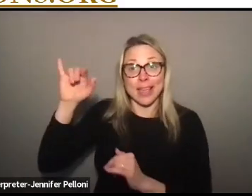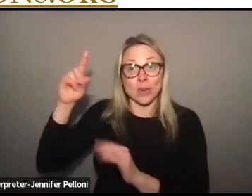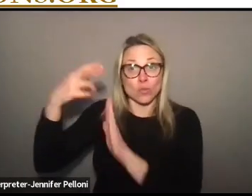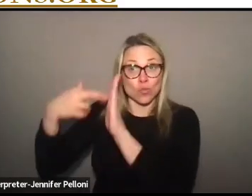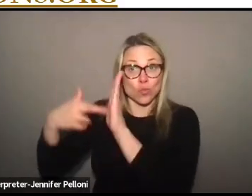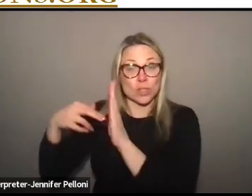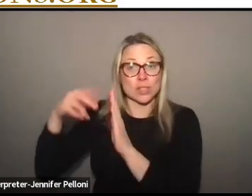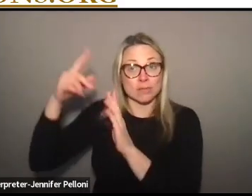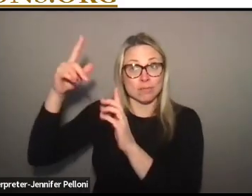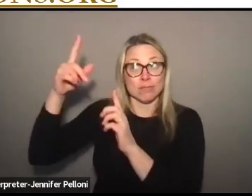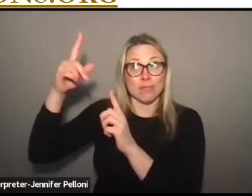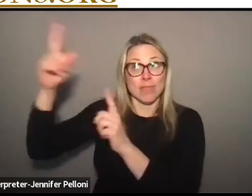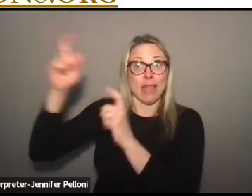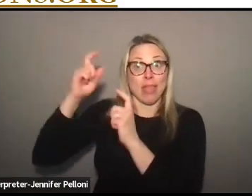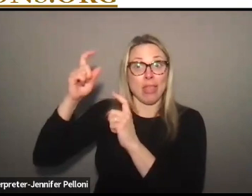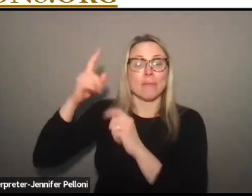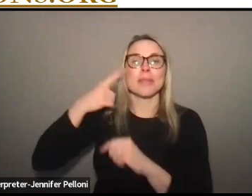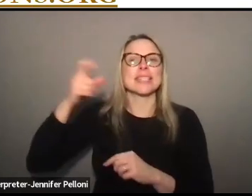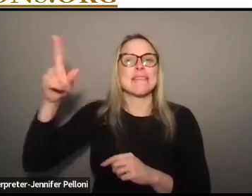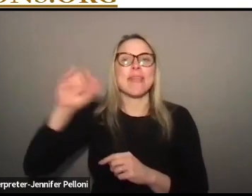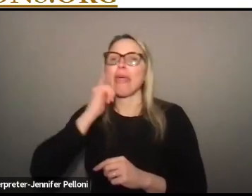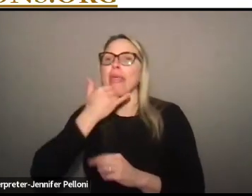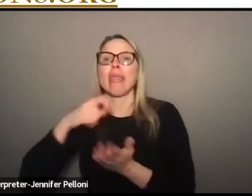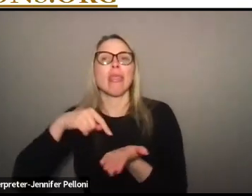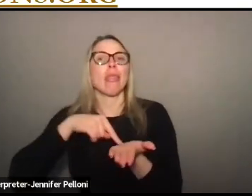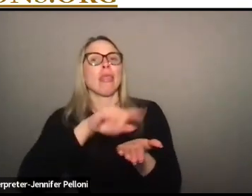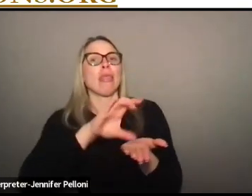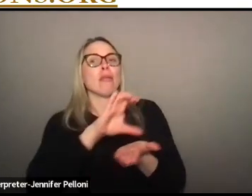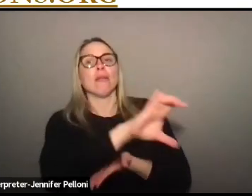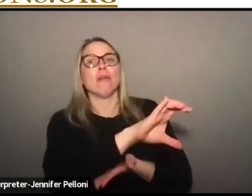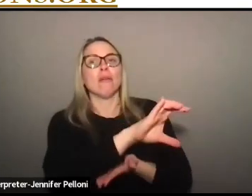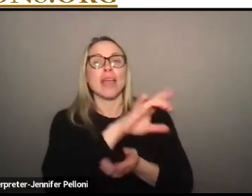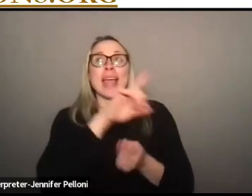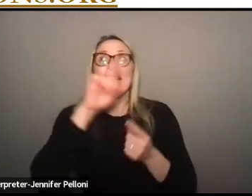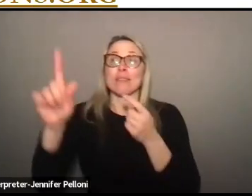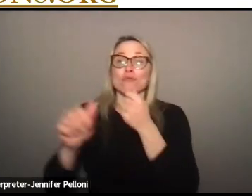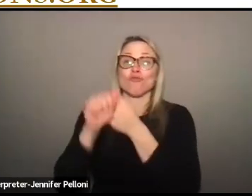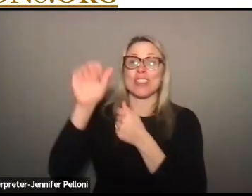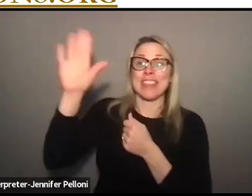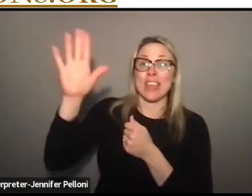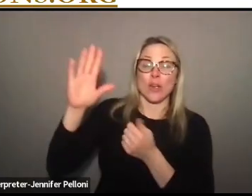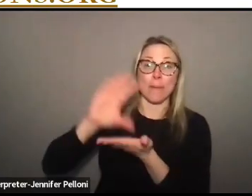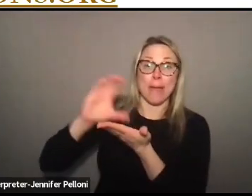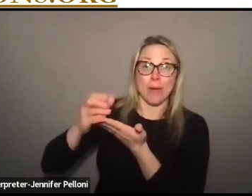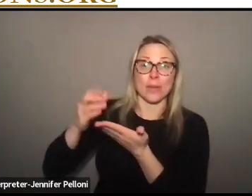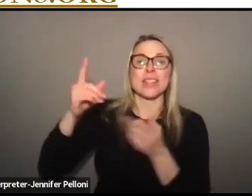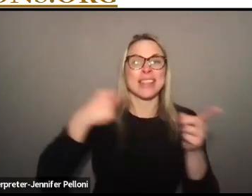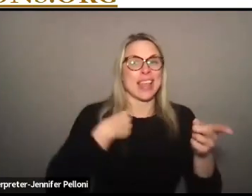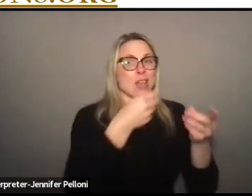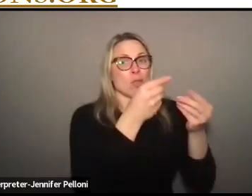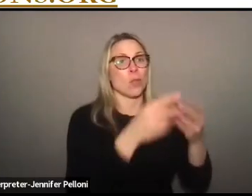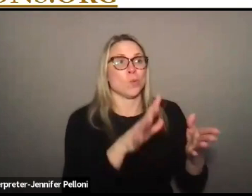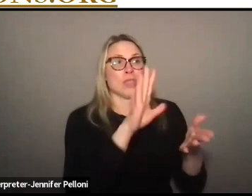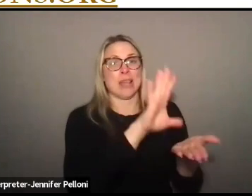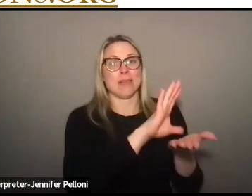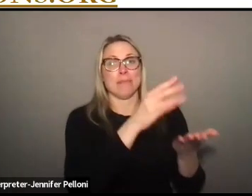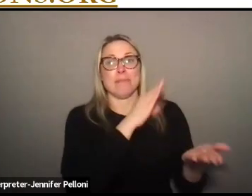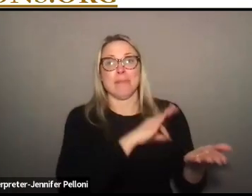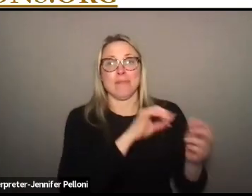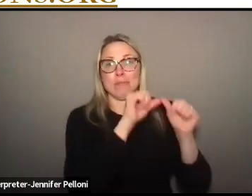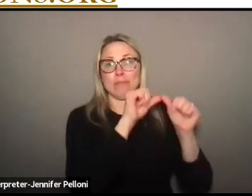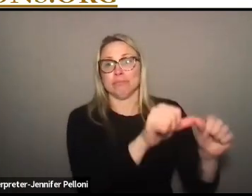you, because if they make a disbursement that jeopardize that benefit, your loved one could lose those benefits long